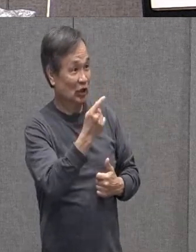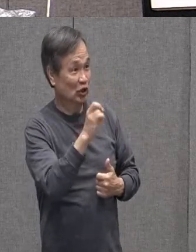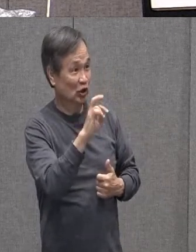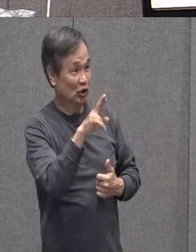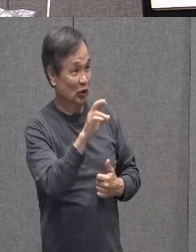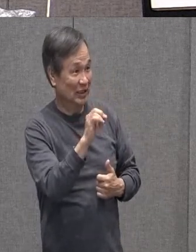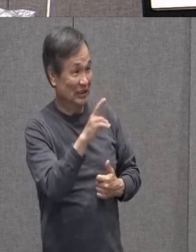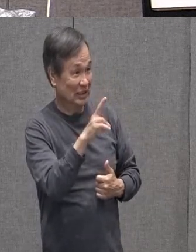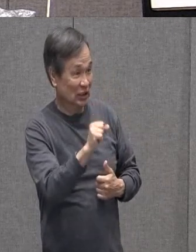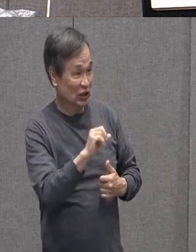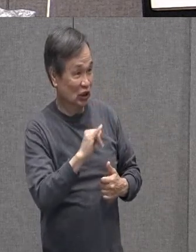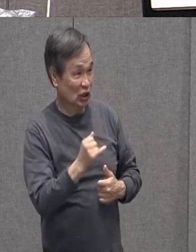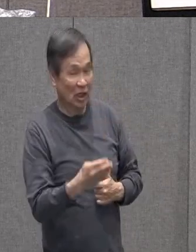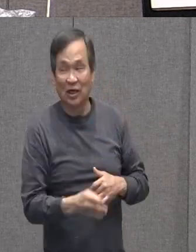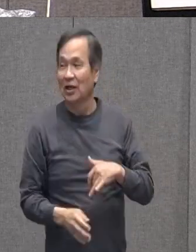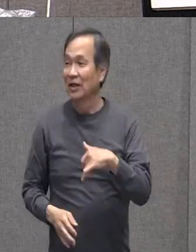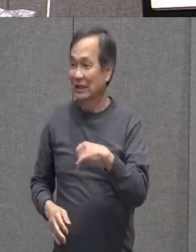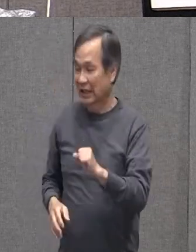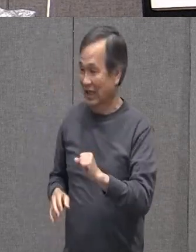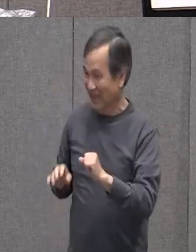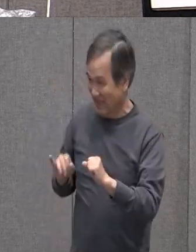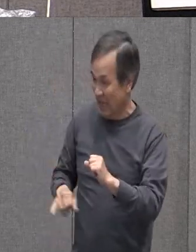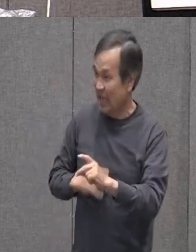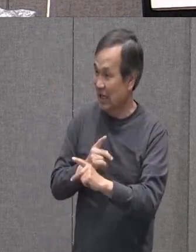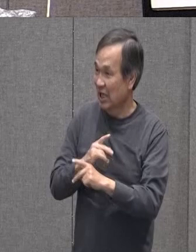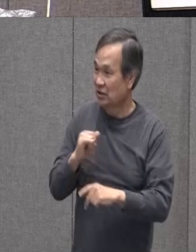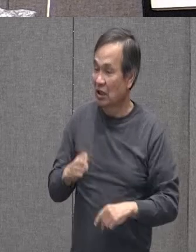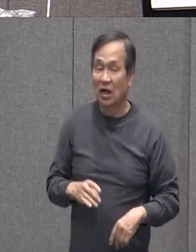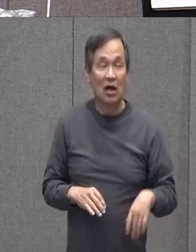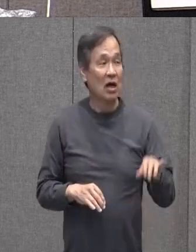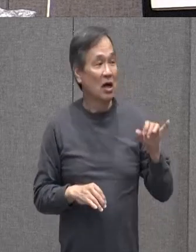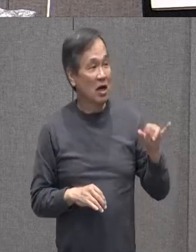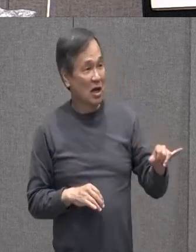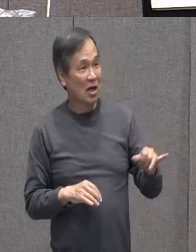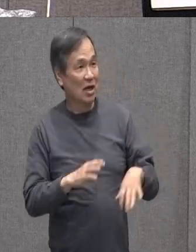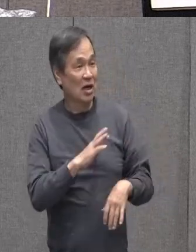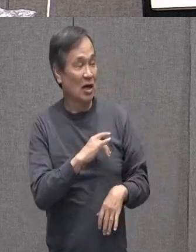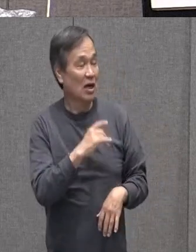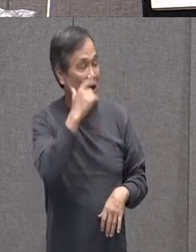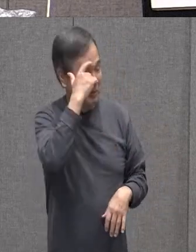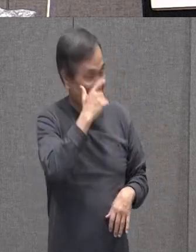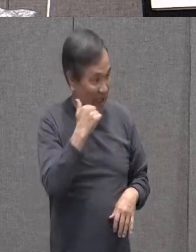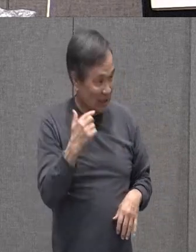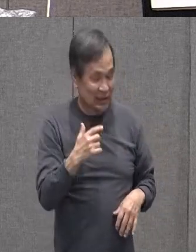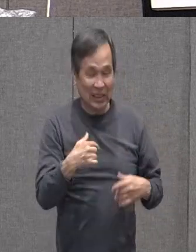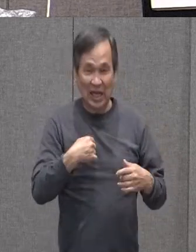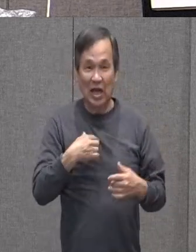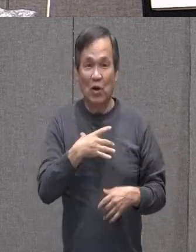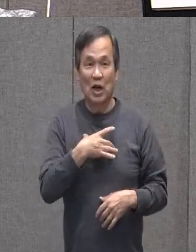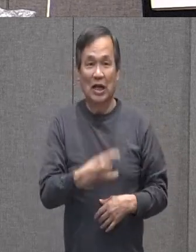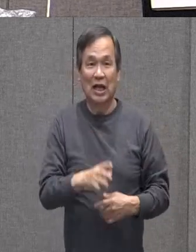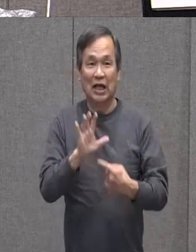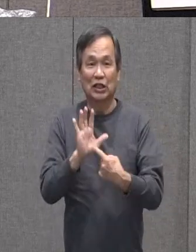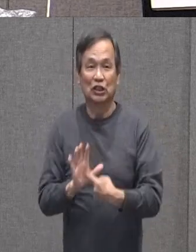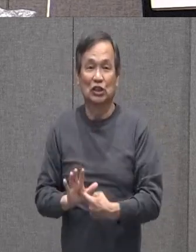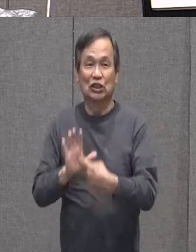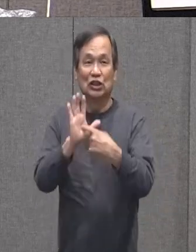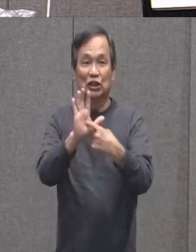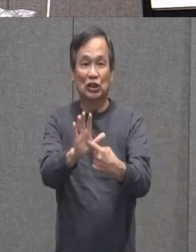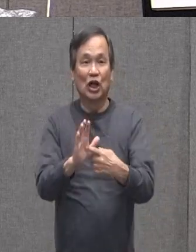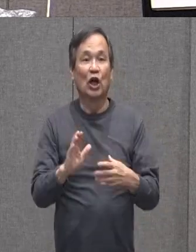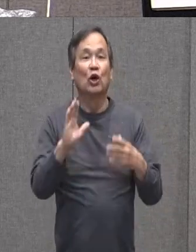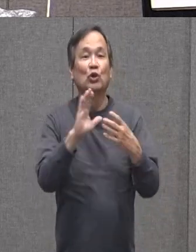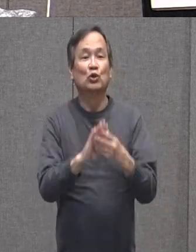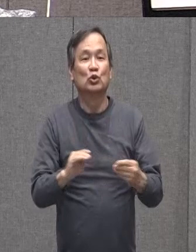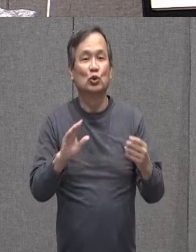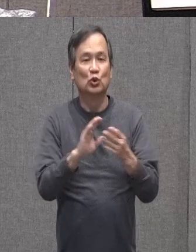dangerous, like where someone could get hurt. Well, I'm very glad that you brought that up because I'd like to share with everybody a story that